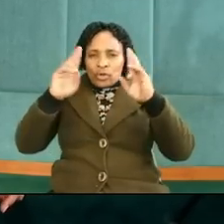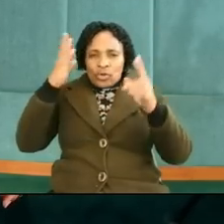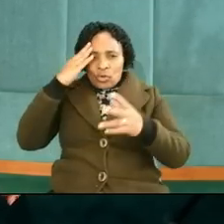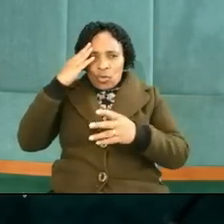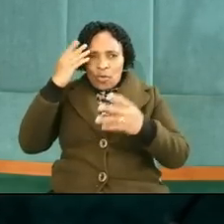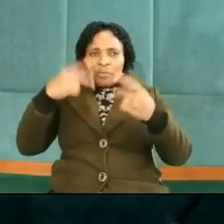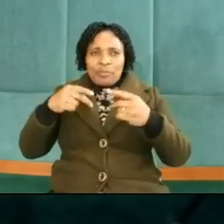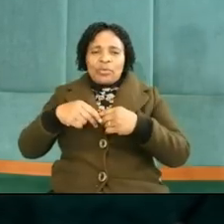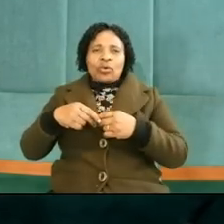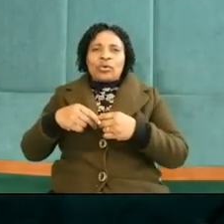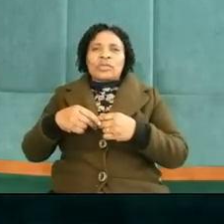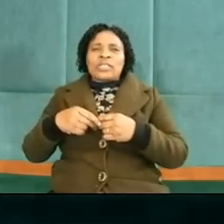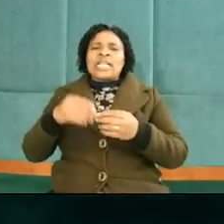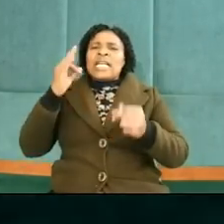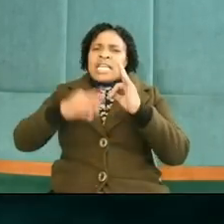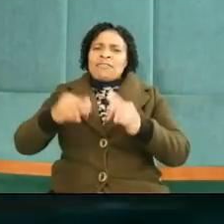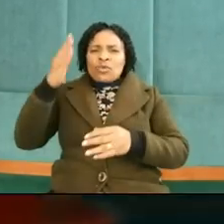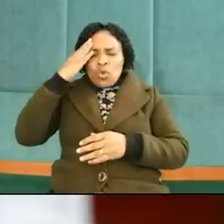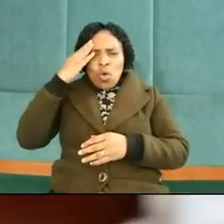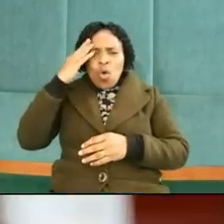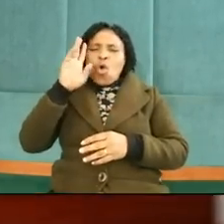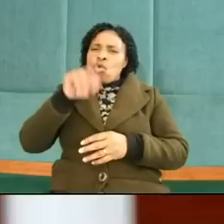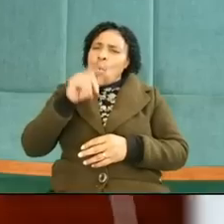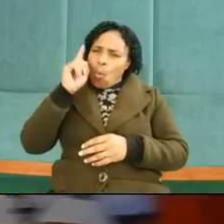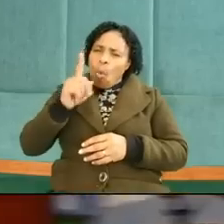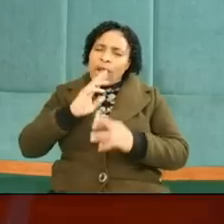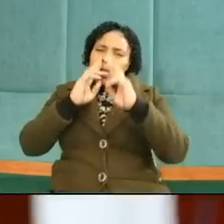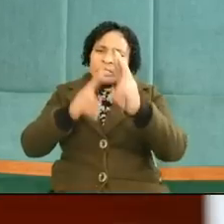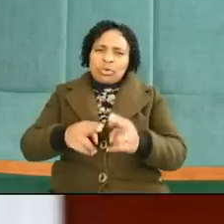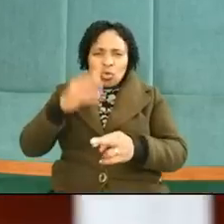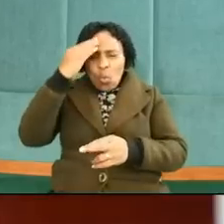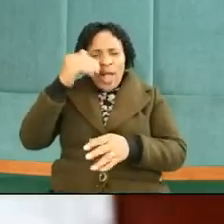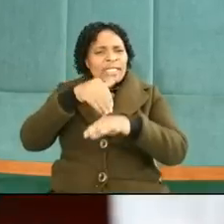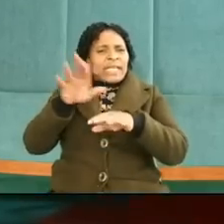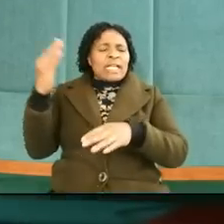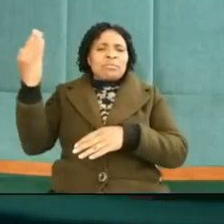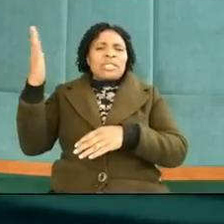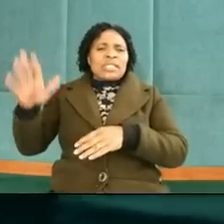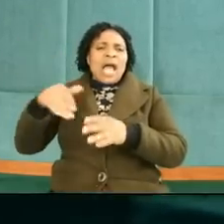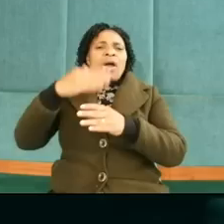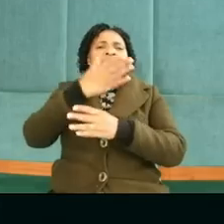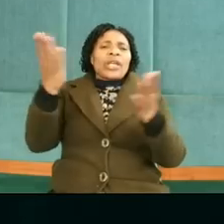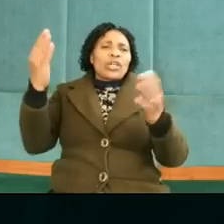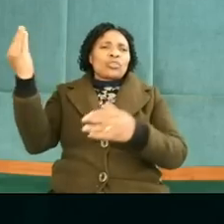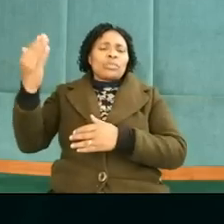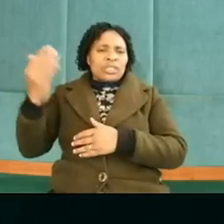respond. Raise your hand. So if he knew nobody's going to respond, why send the preacher out there to preach?